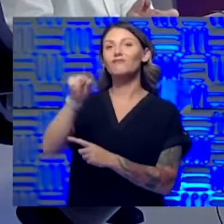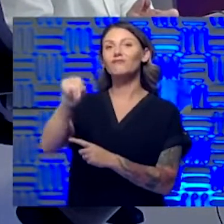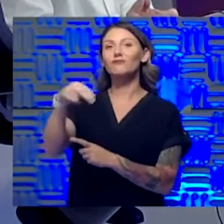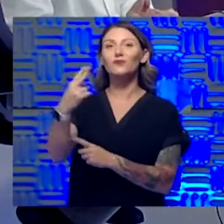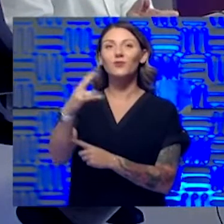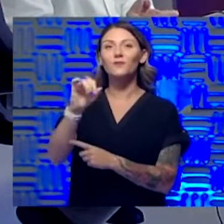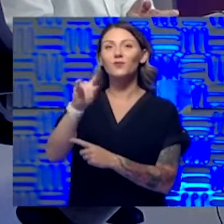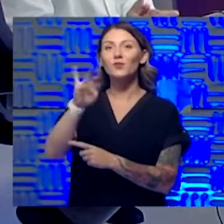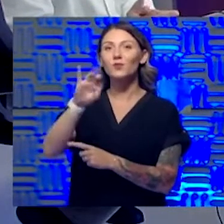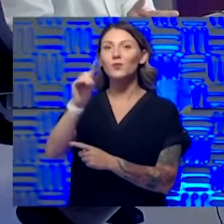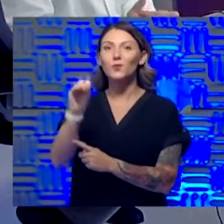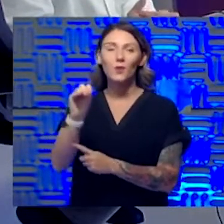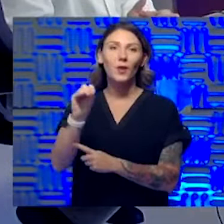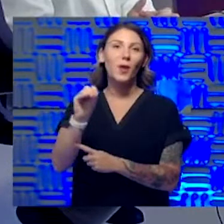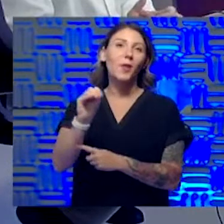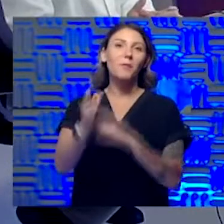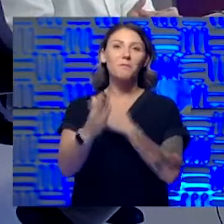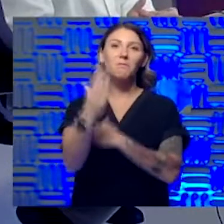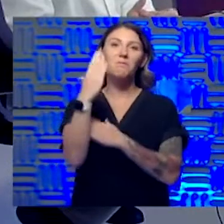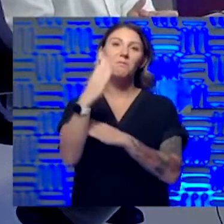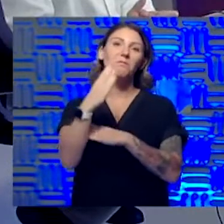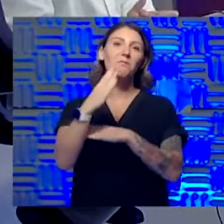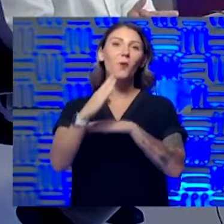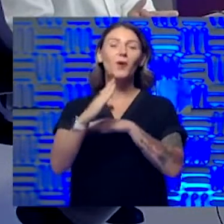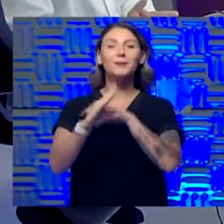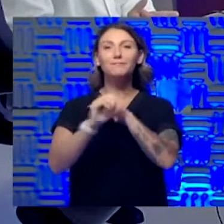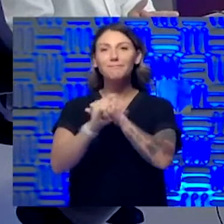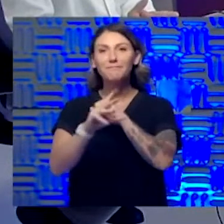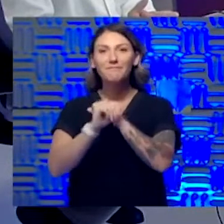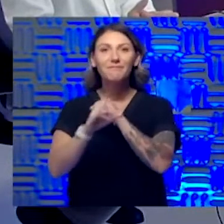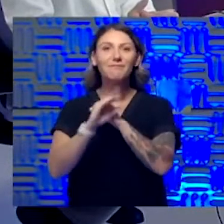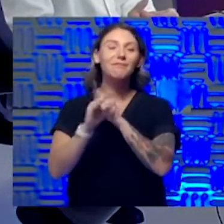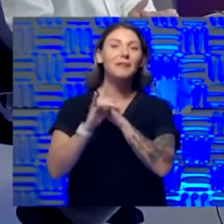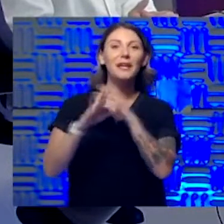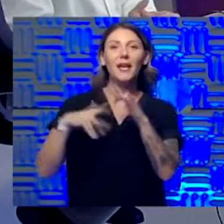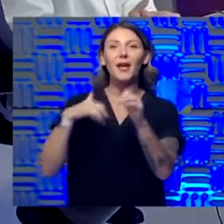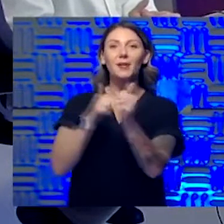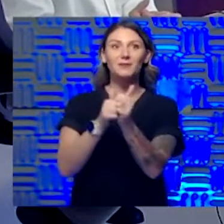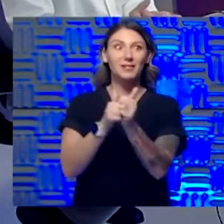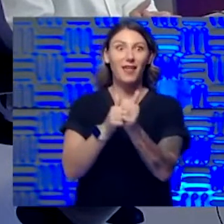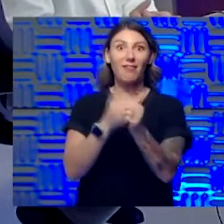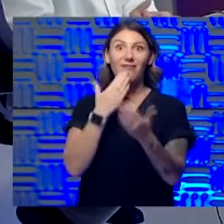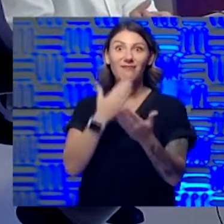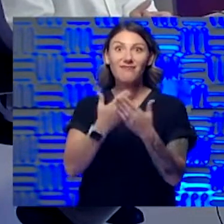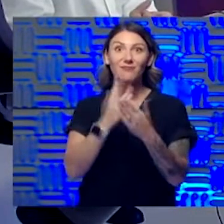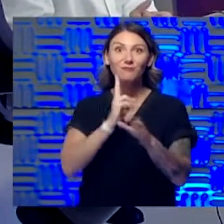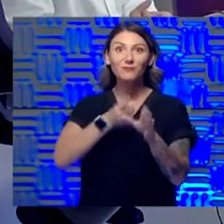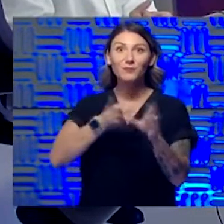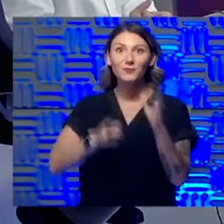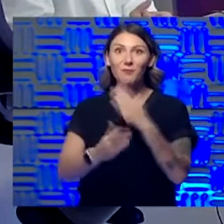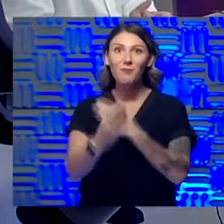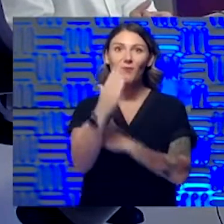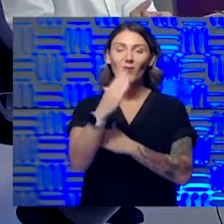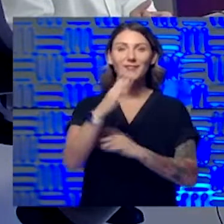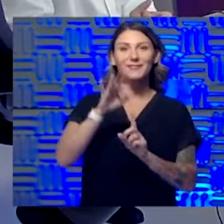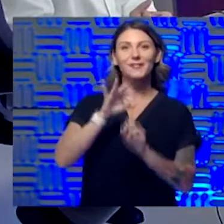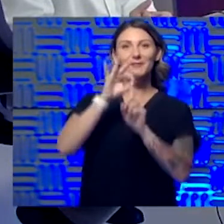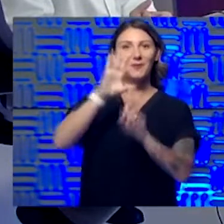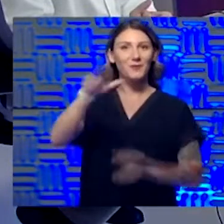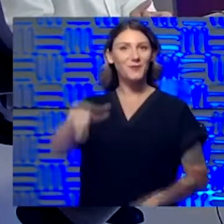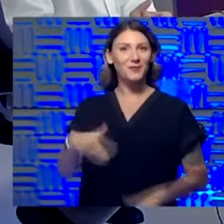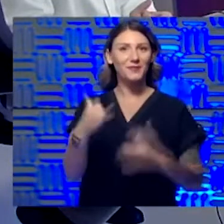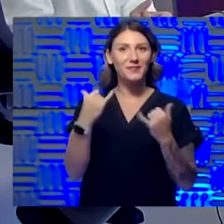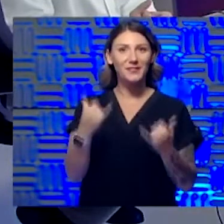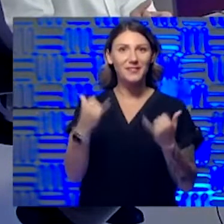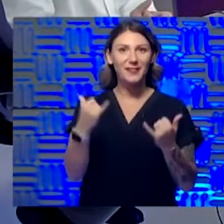morning media update. Thanks for being with us this morning. We have some special guests with us today. We have special guests all the time, but today's guests